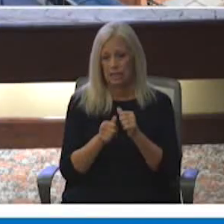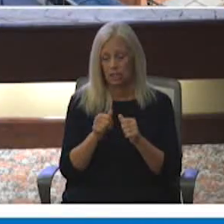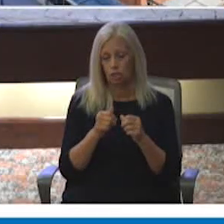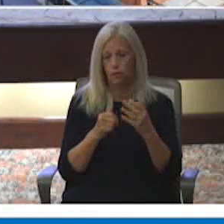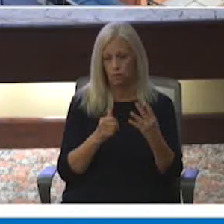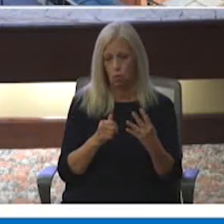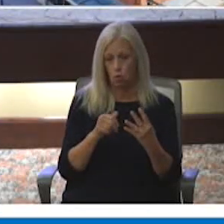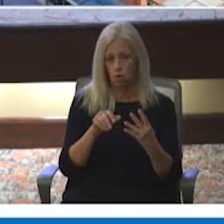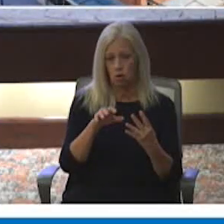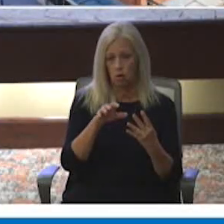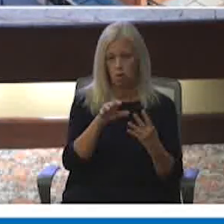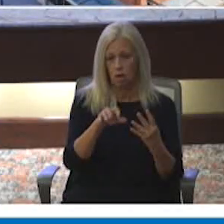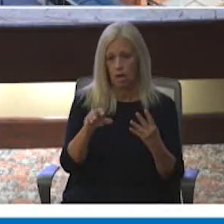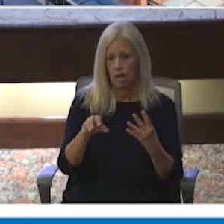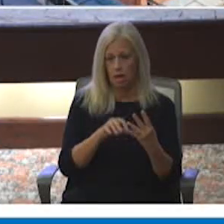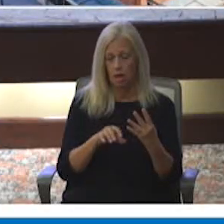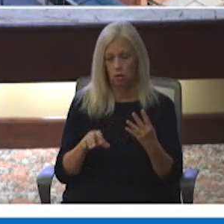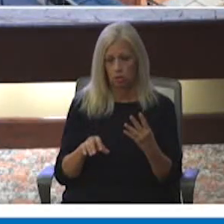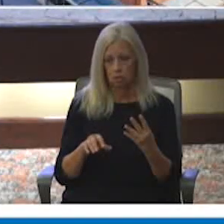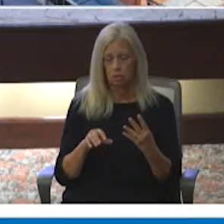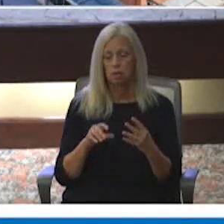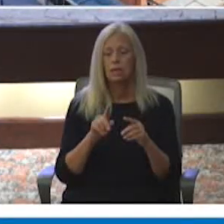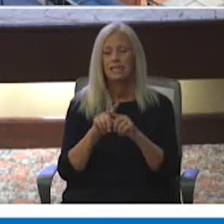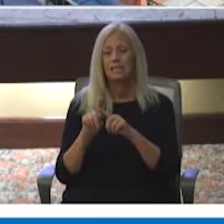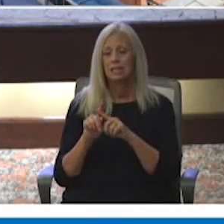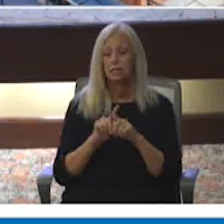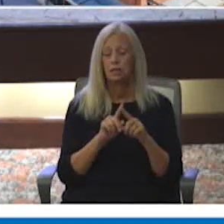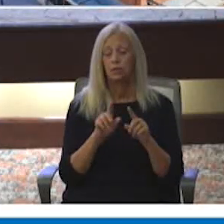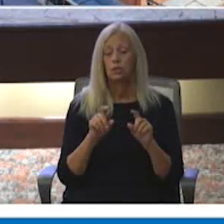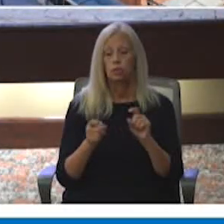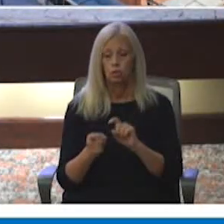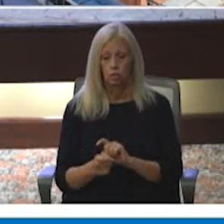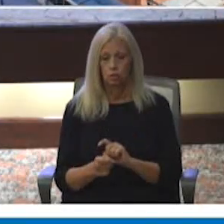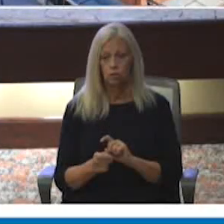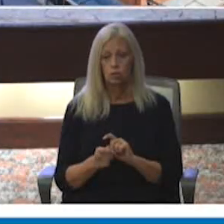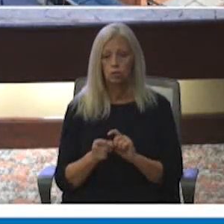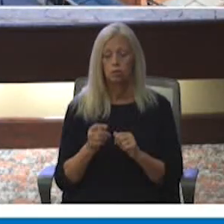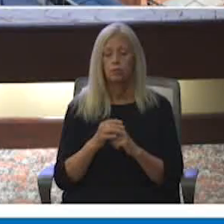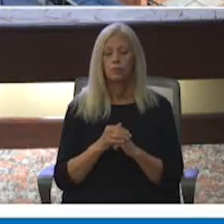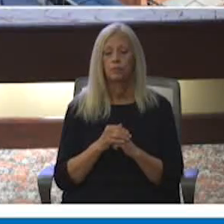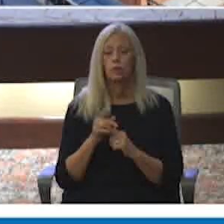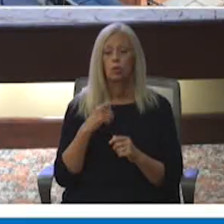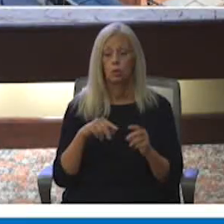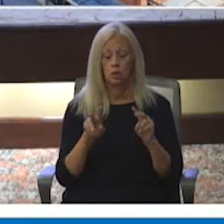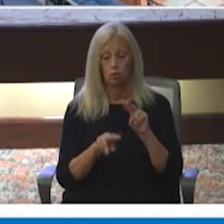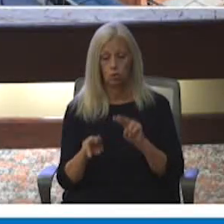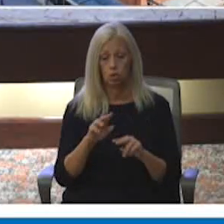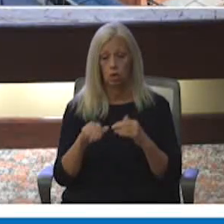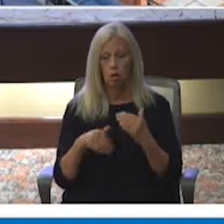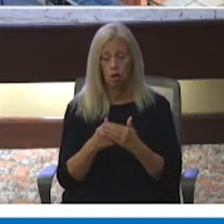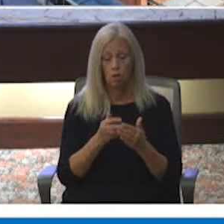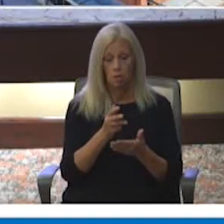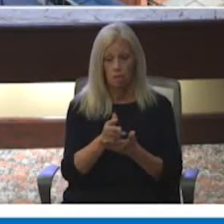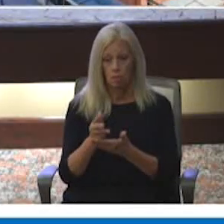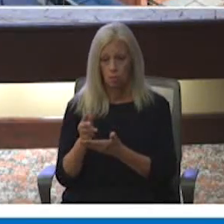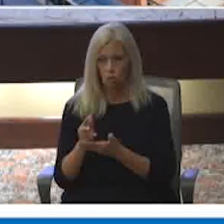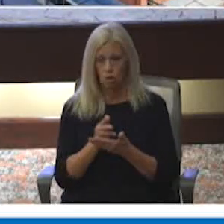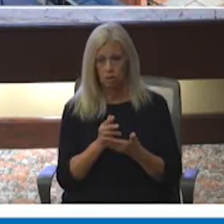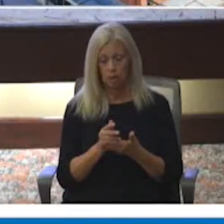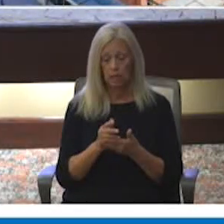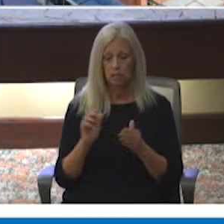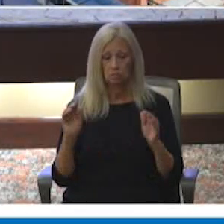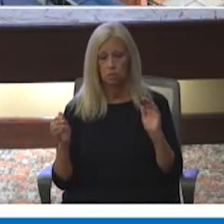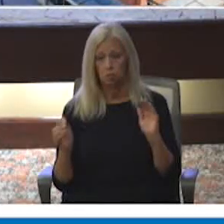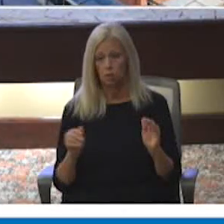mentioned. Other changes to the parking standards include, we relooked at all the parking ratios based on other Central Texas communities,